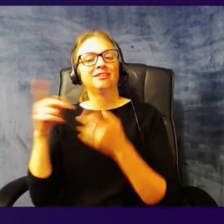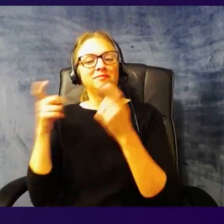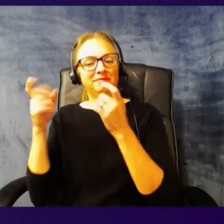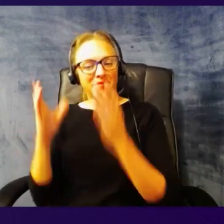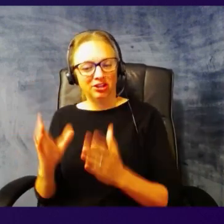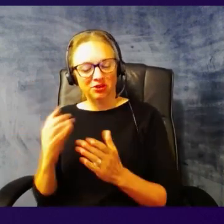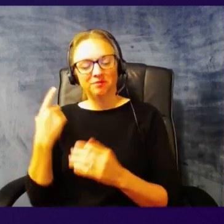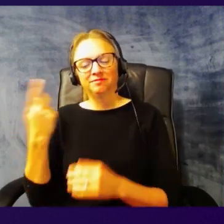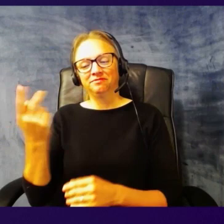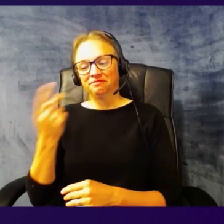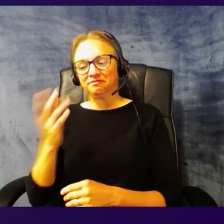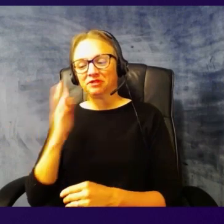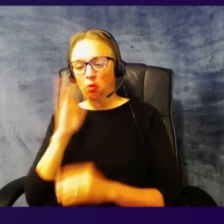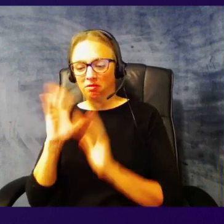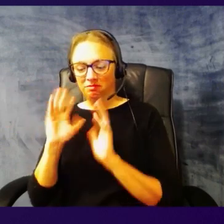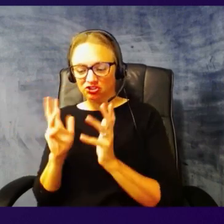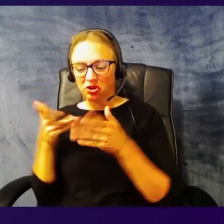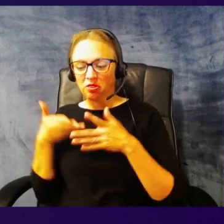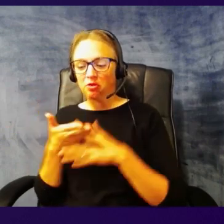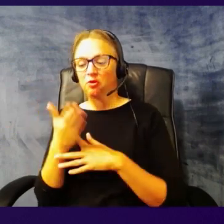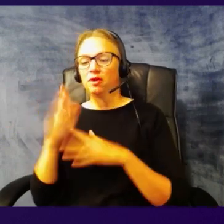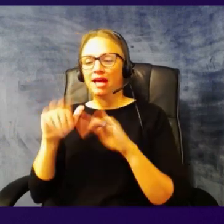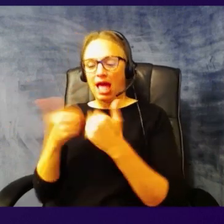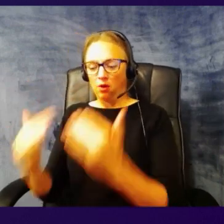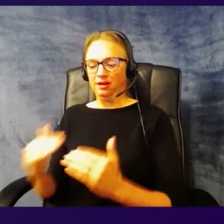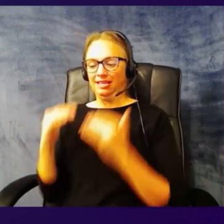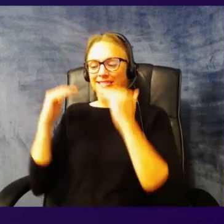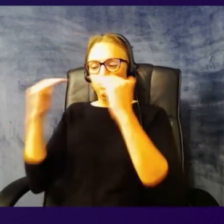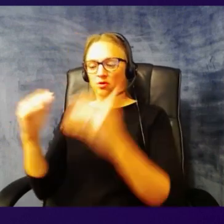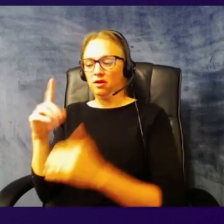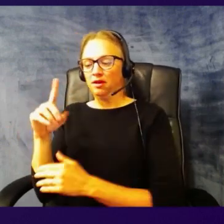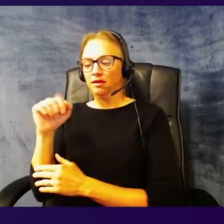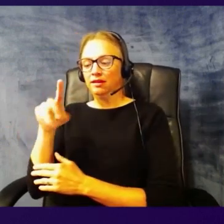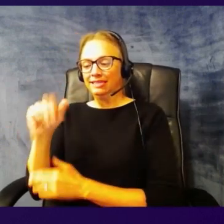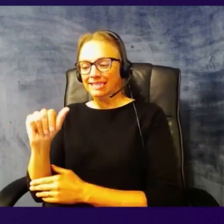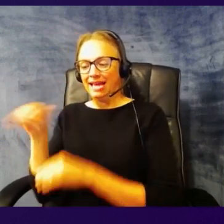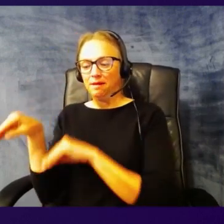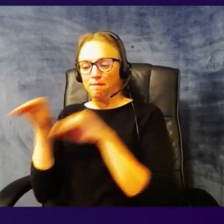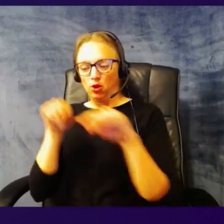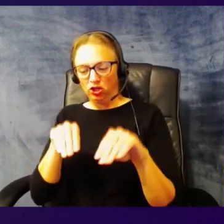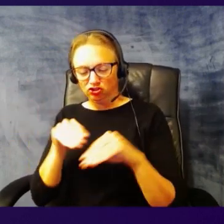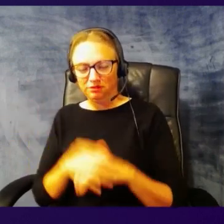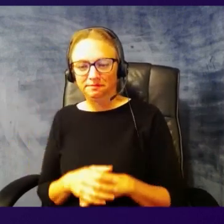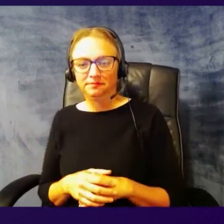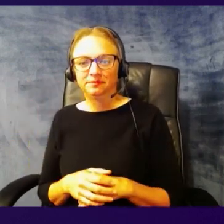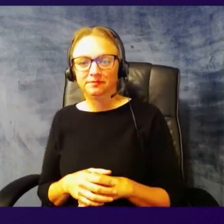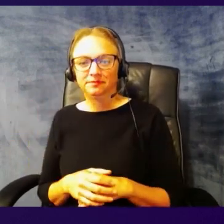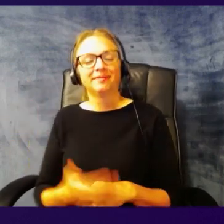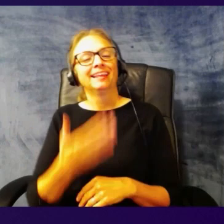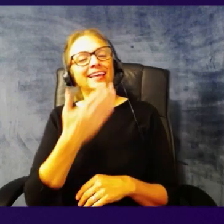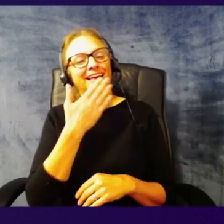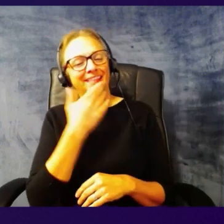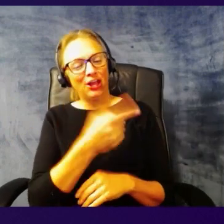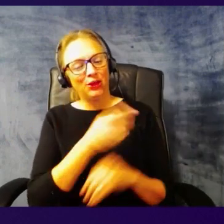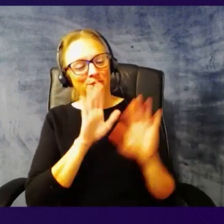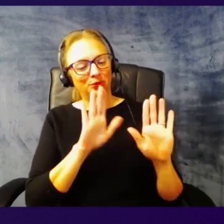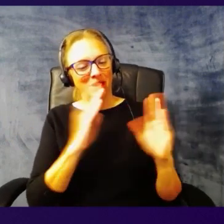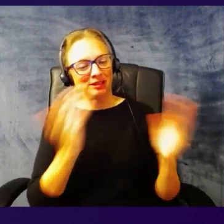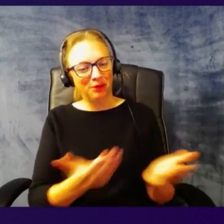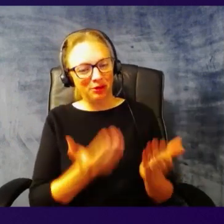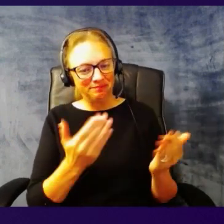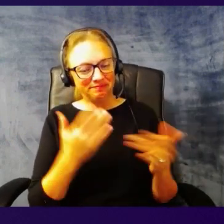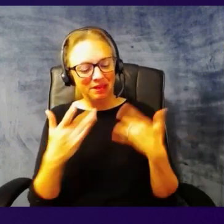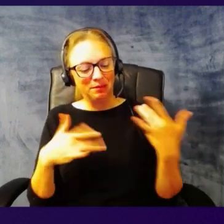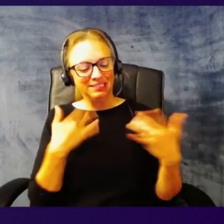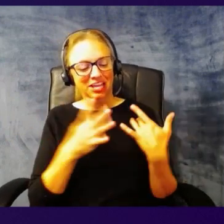going to chat through how to accelerate data migrations. Hi, Thank, Jeff. thanks for having me, Dave. Great to be here. Great, excited to Absolutely. talk about